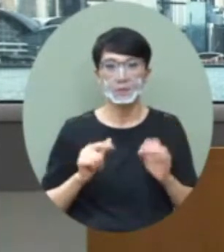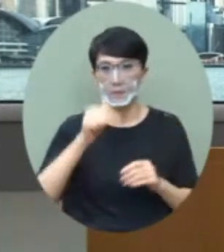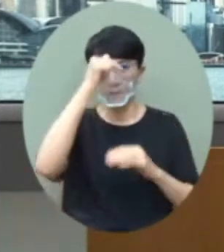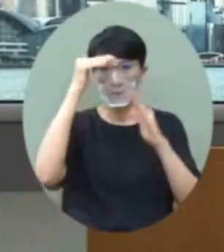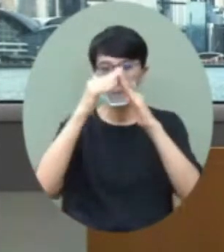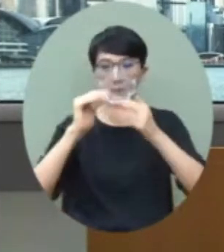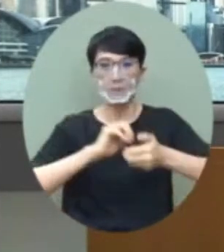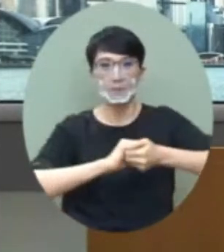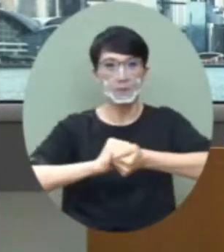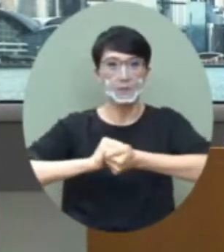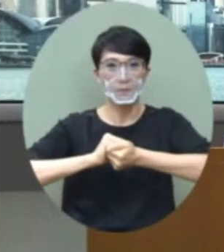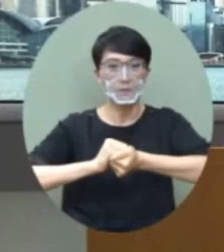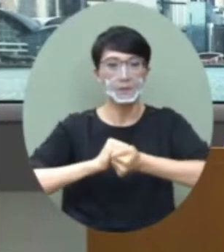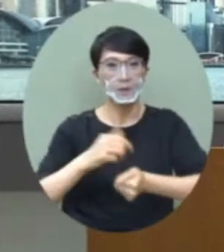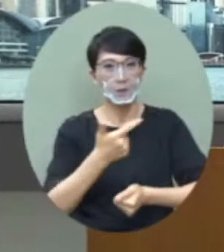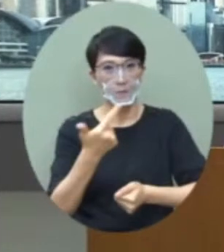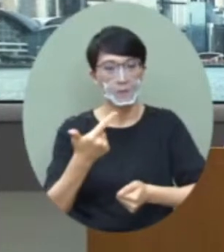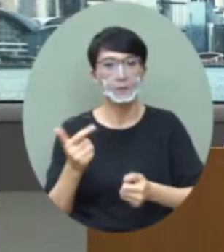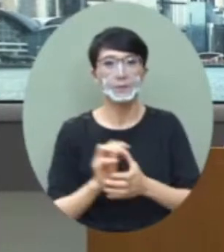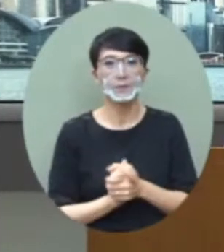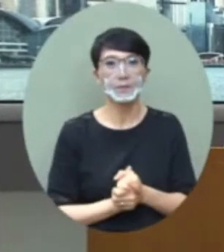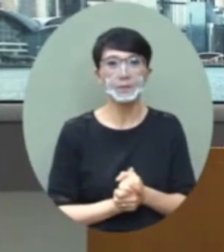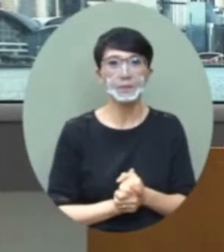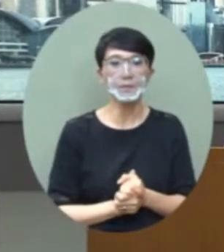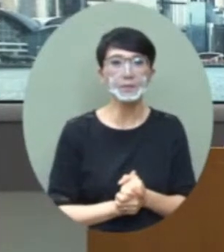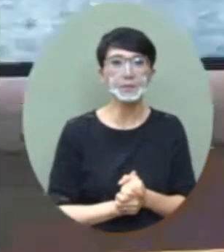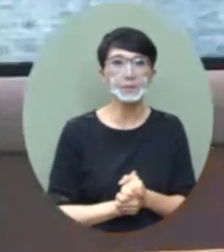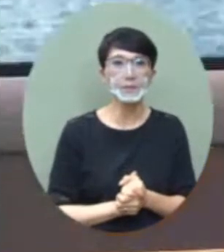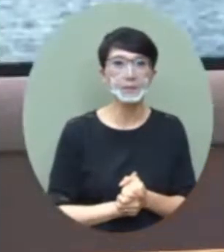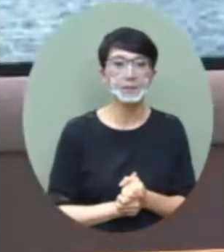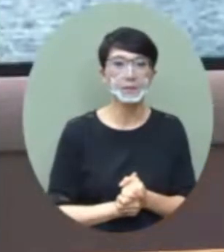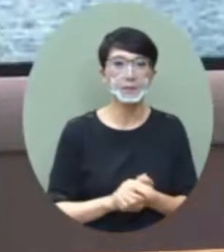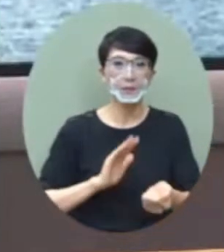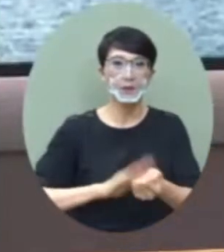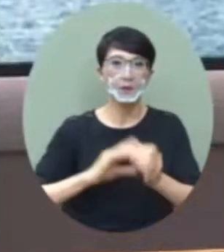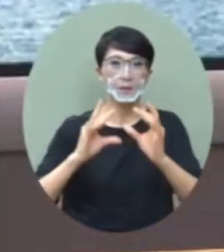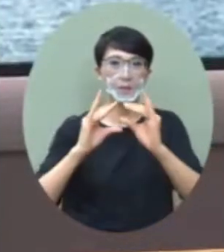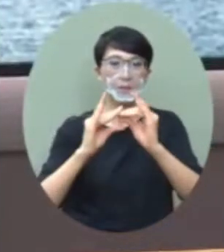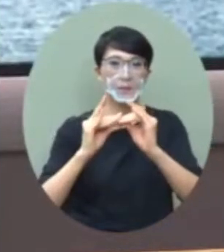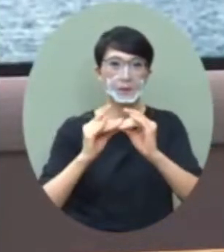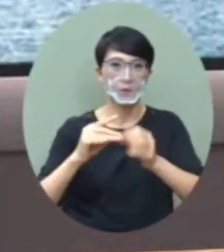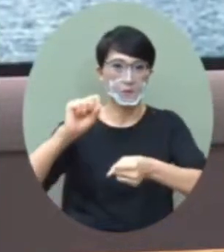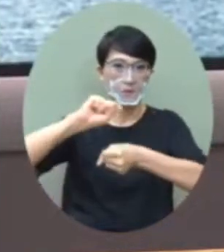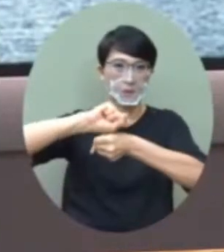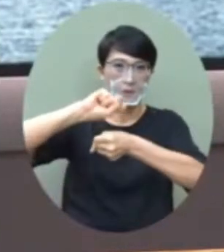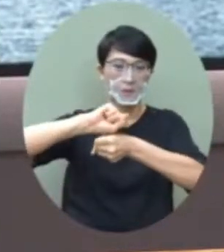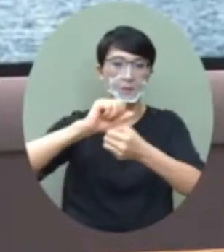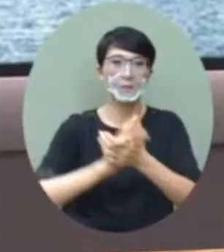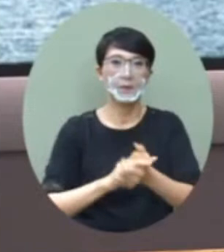transferred to hospitals, and now some COVID patients have been transferred.